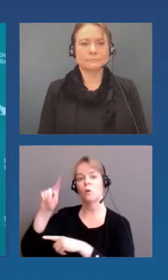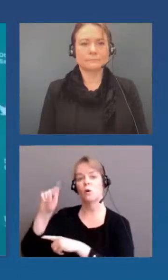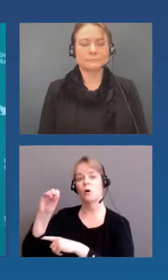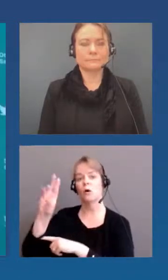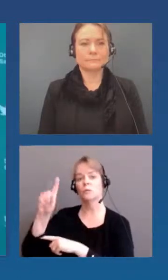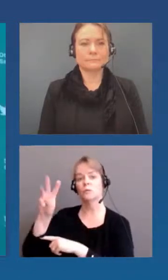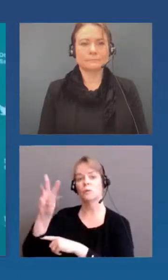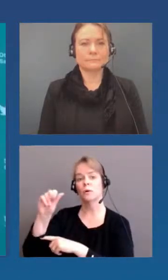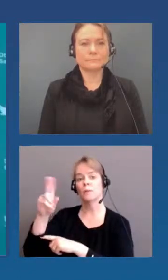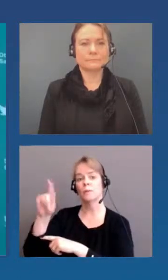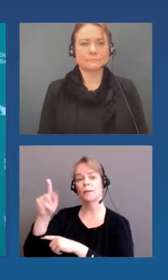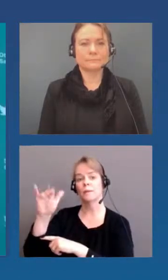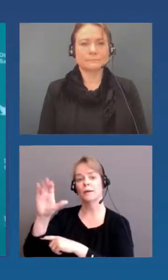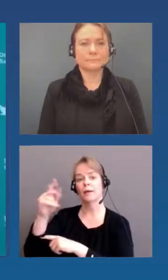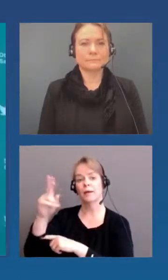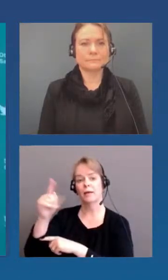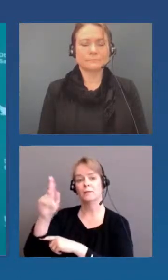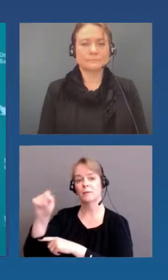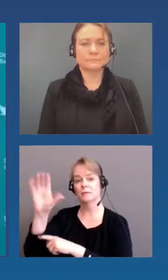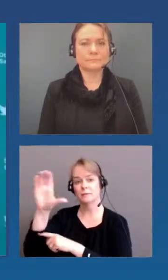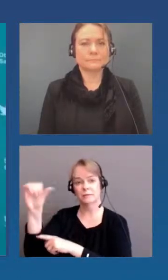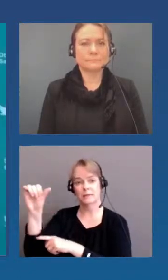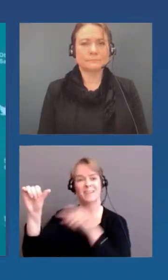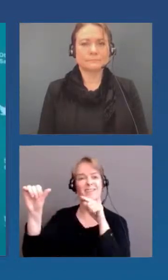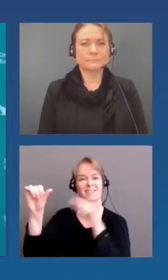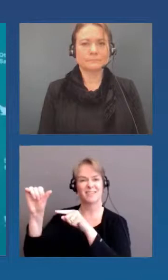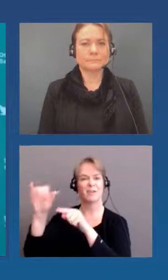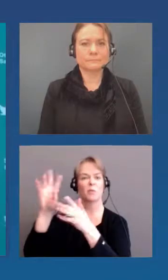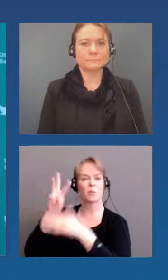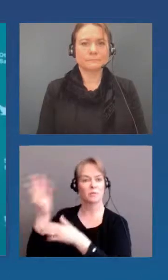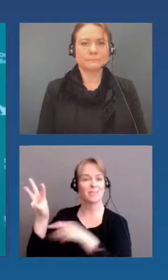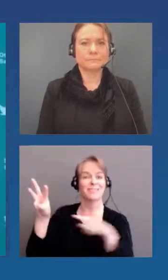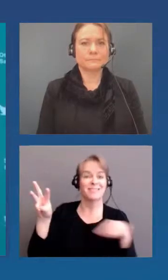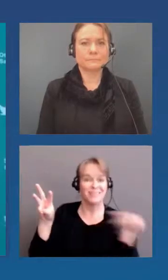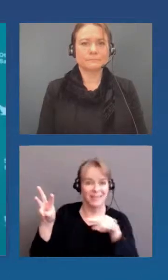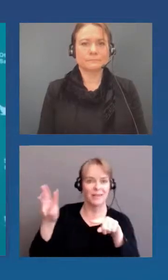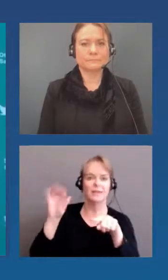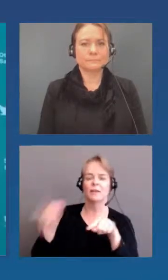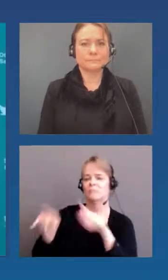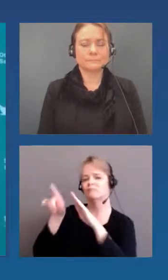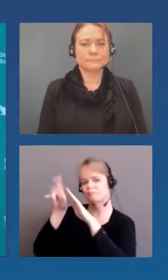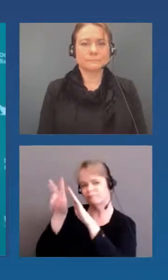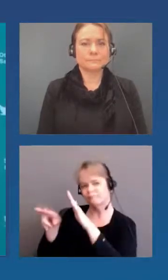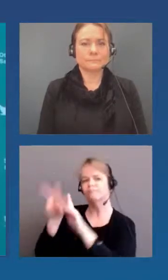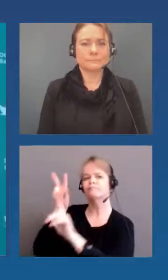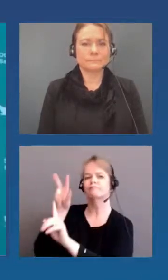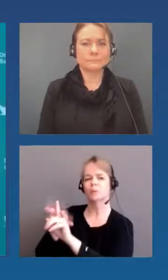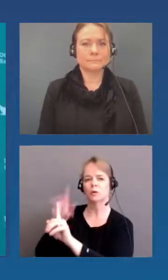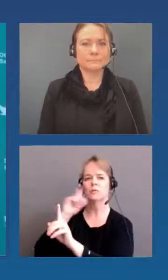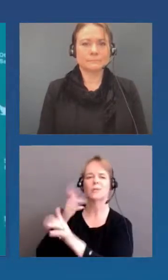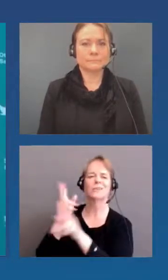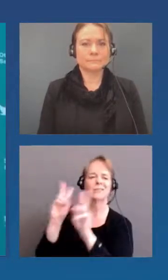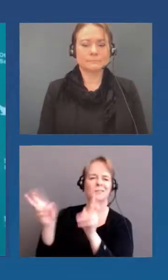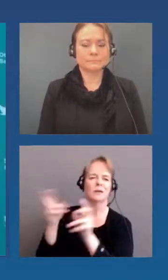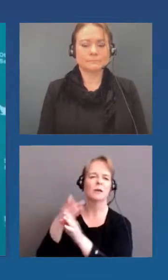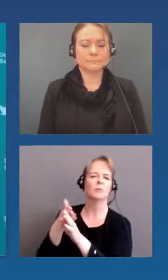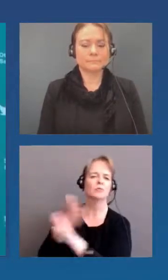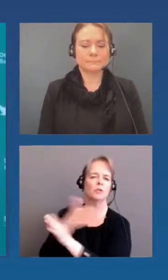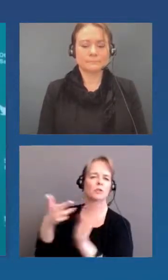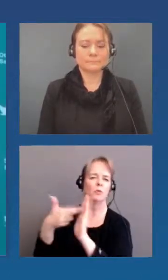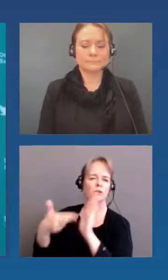ottawapublichealth.ca to pre-register for a vaccination appointment. Once the provincial booking system is stood up,